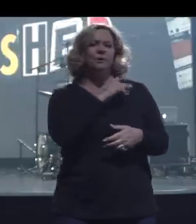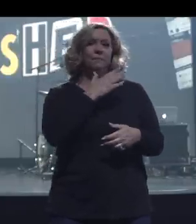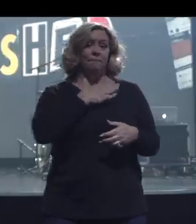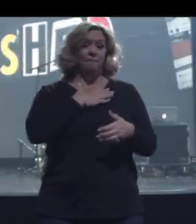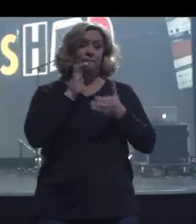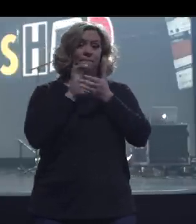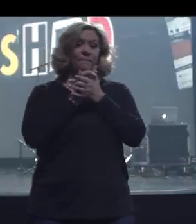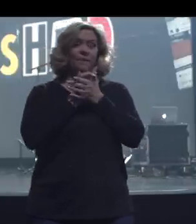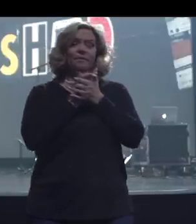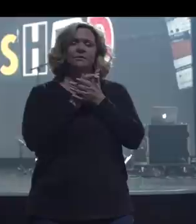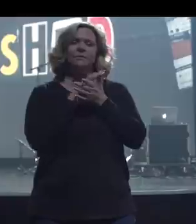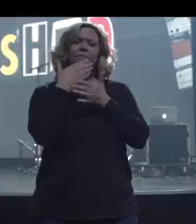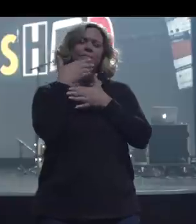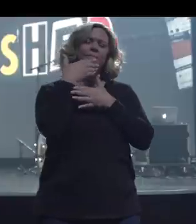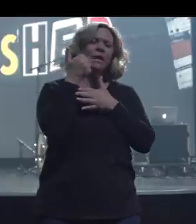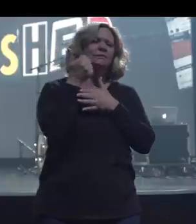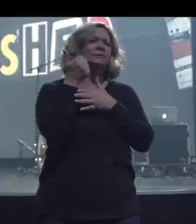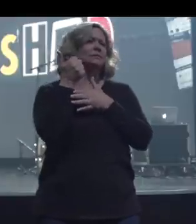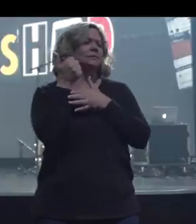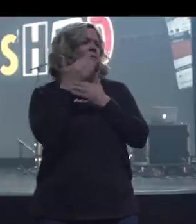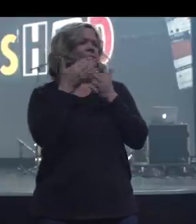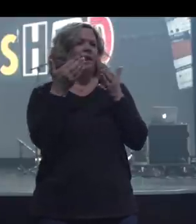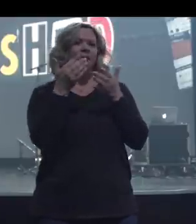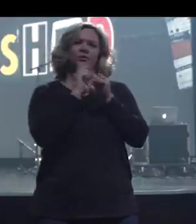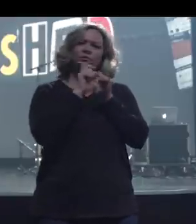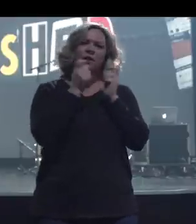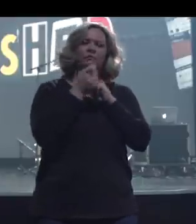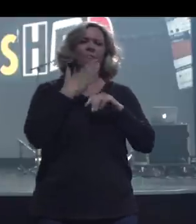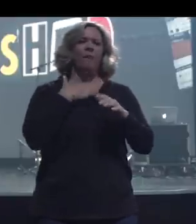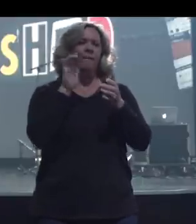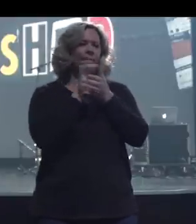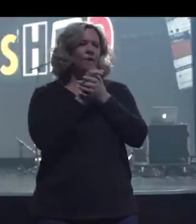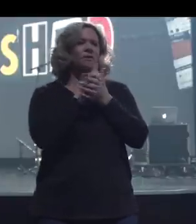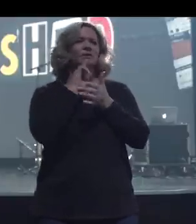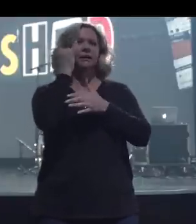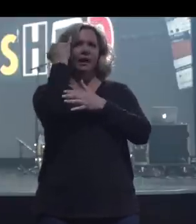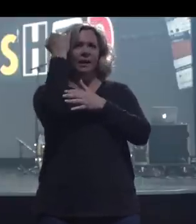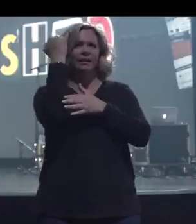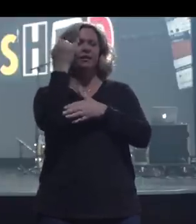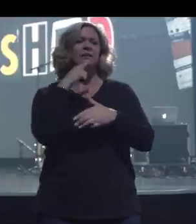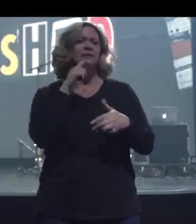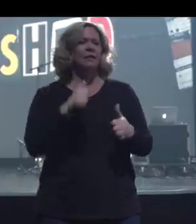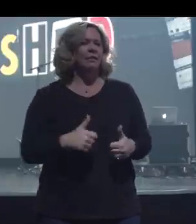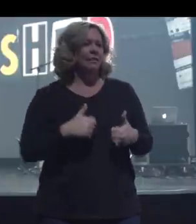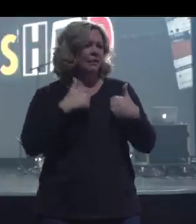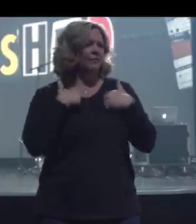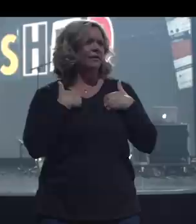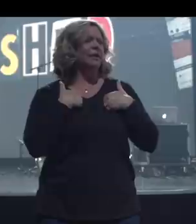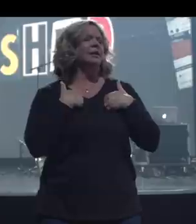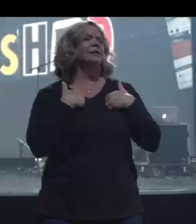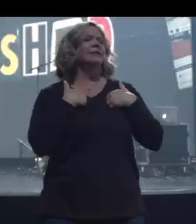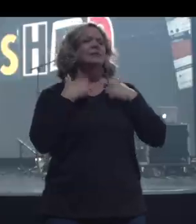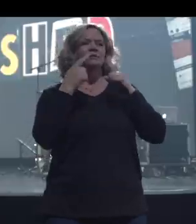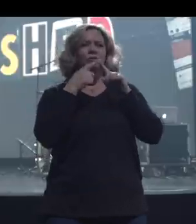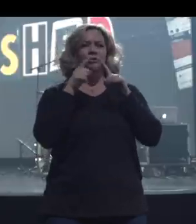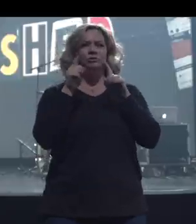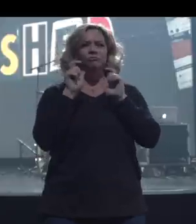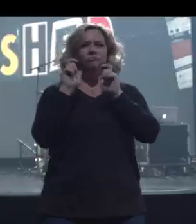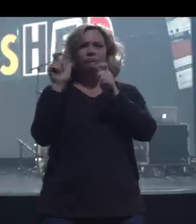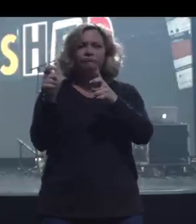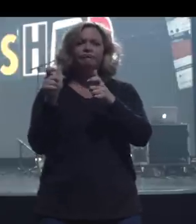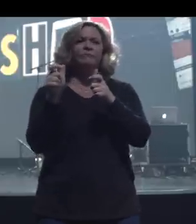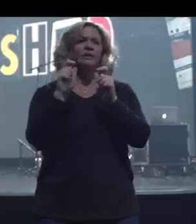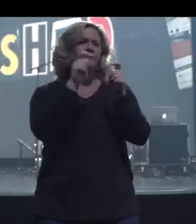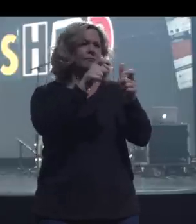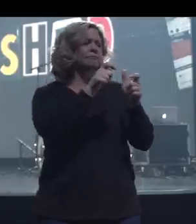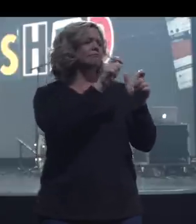spiritual discipline that God has used to transform us is the idea of living a generous life. We would tell you it saved our